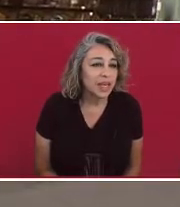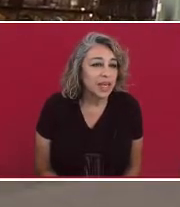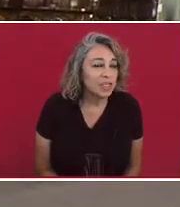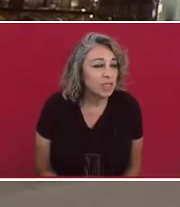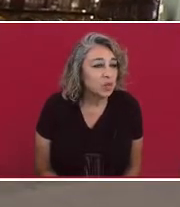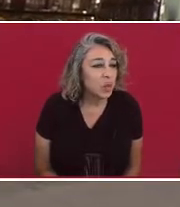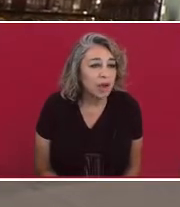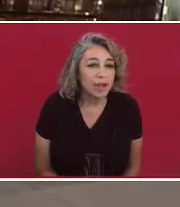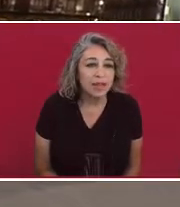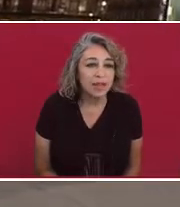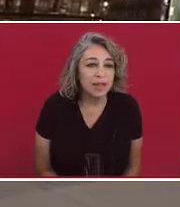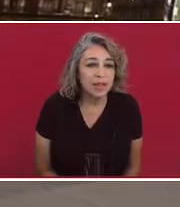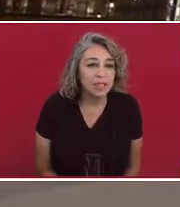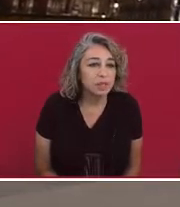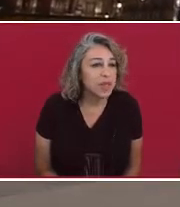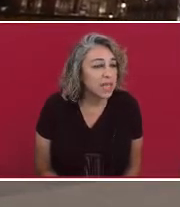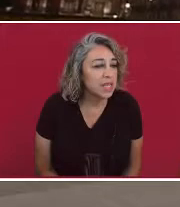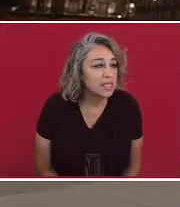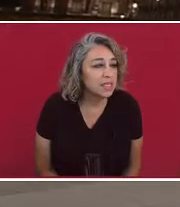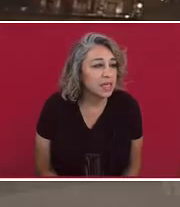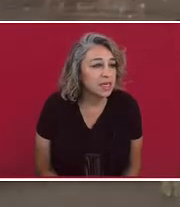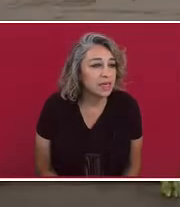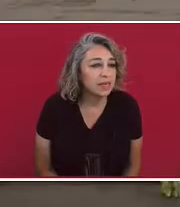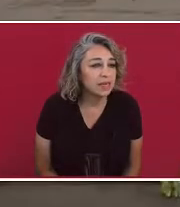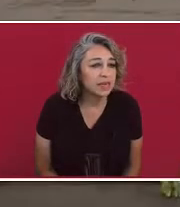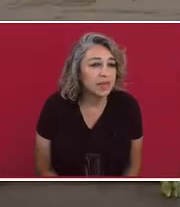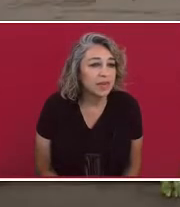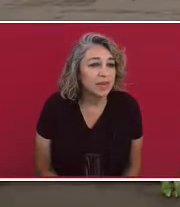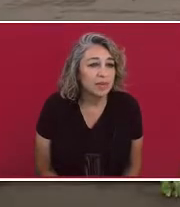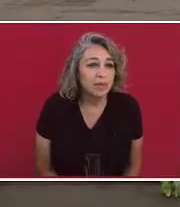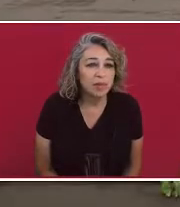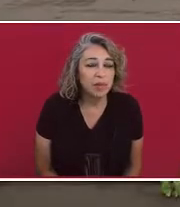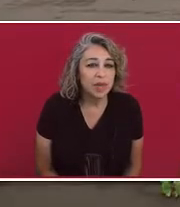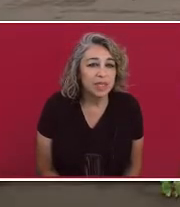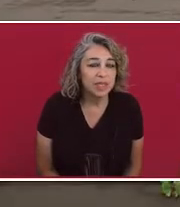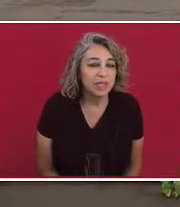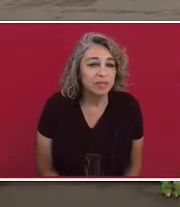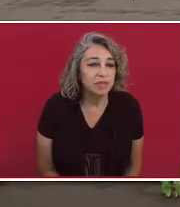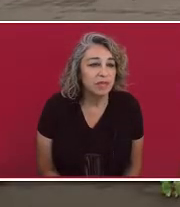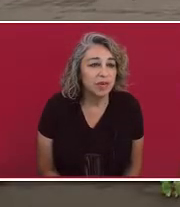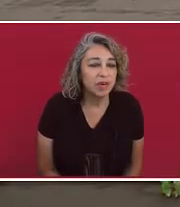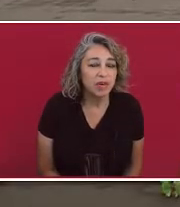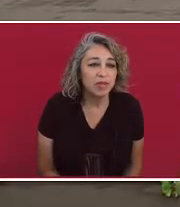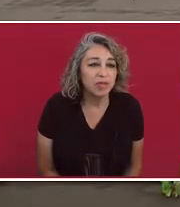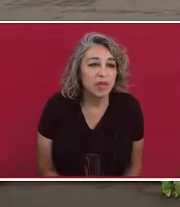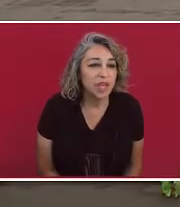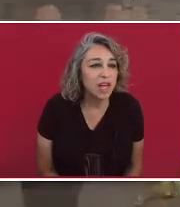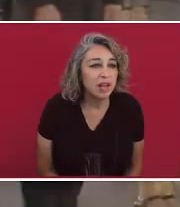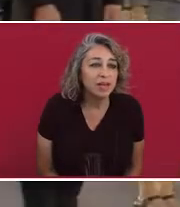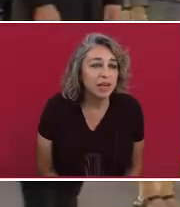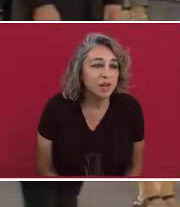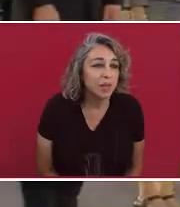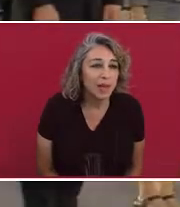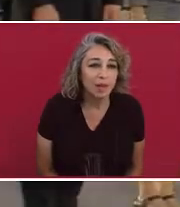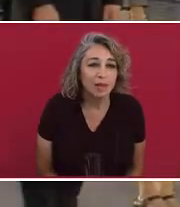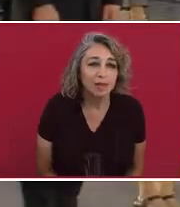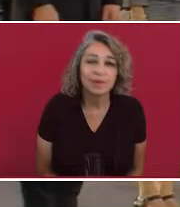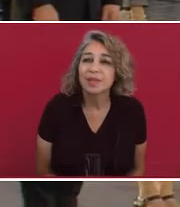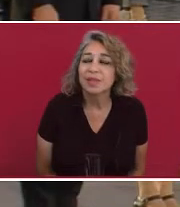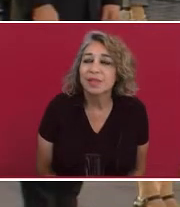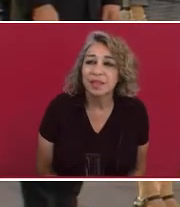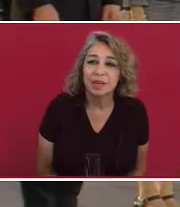And I got to walk in that space and be present for the Yell and Bell